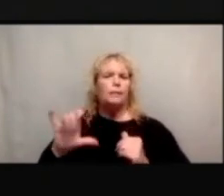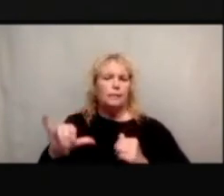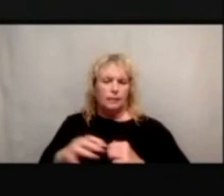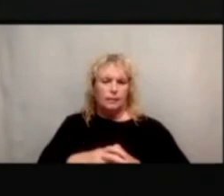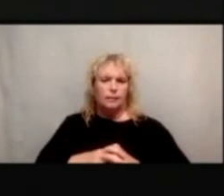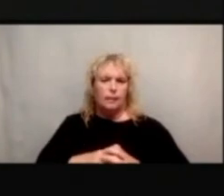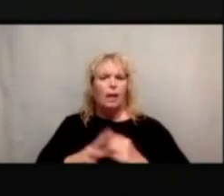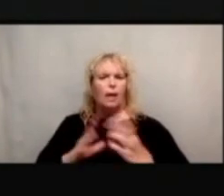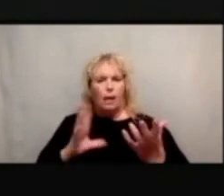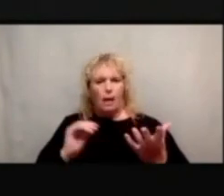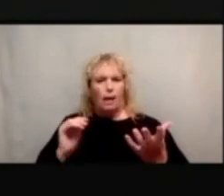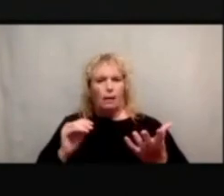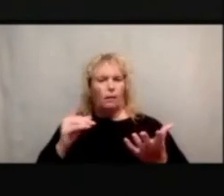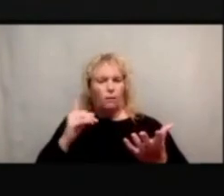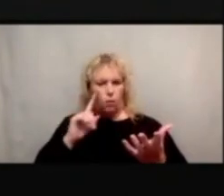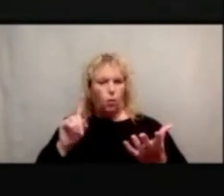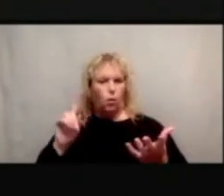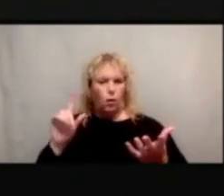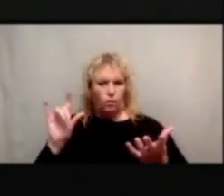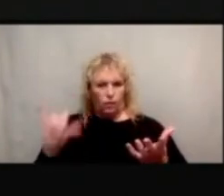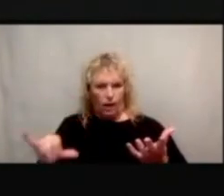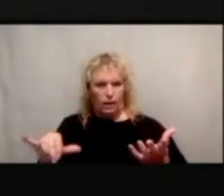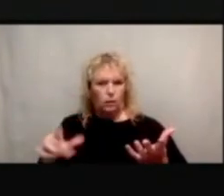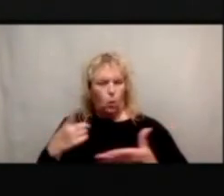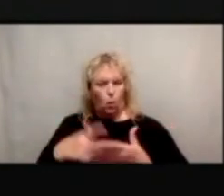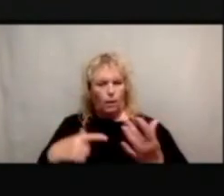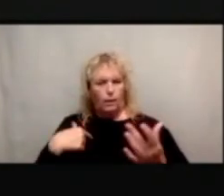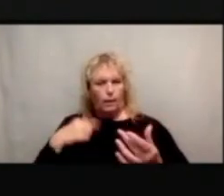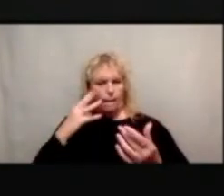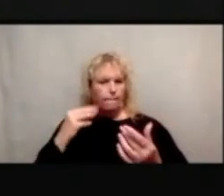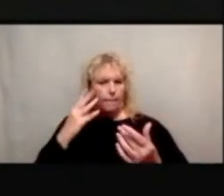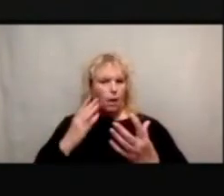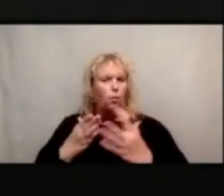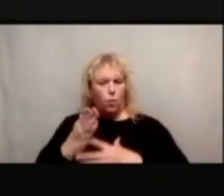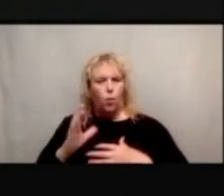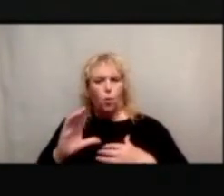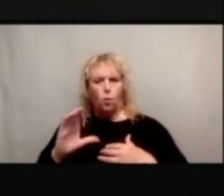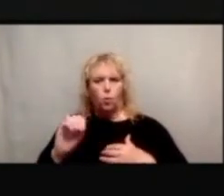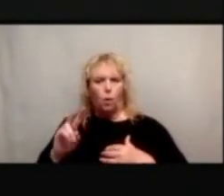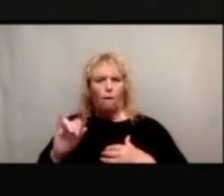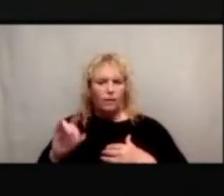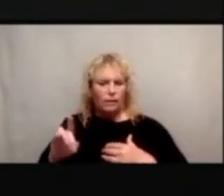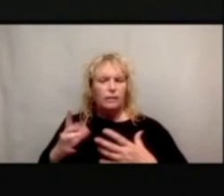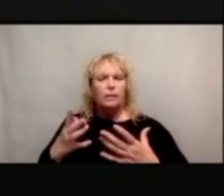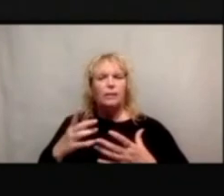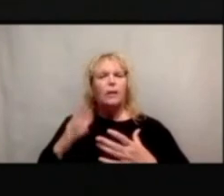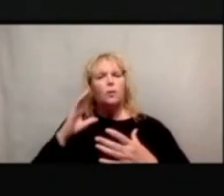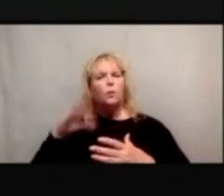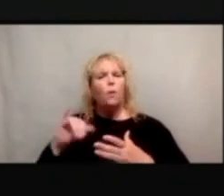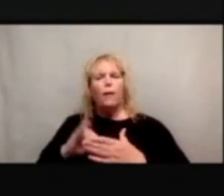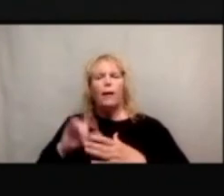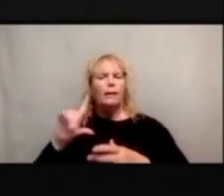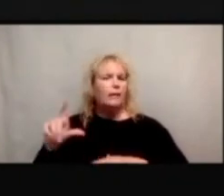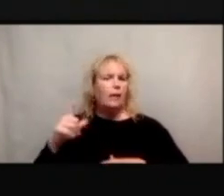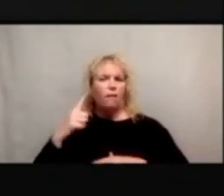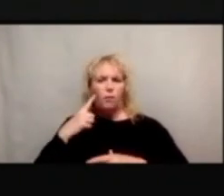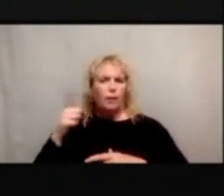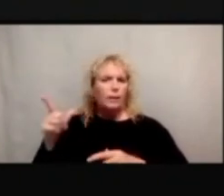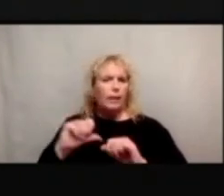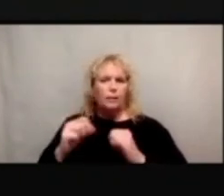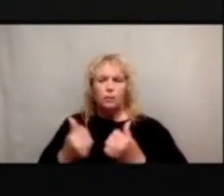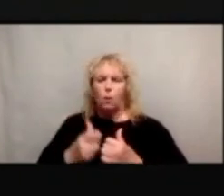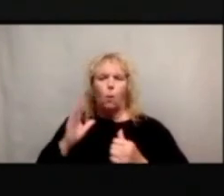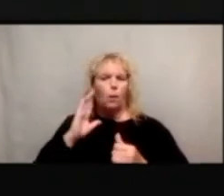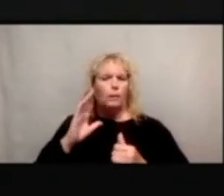That being said, I think, what we've experienced through COVID is that sometimes government agencies are not going to be considered trusted, and we probably